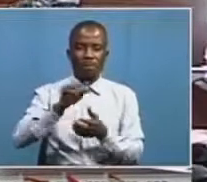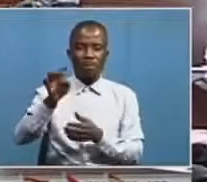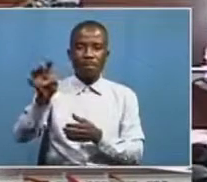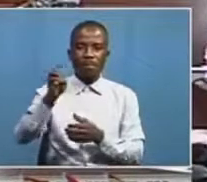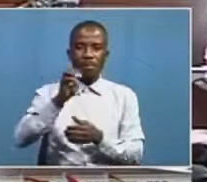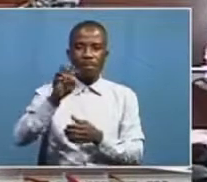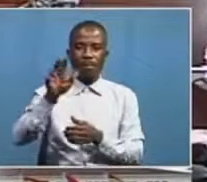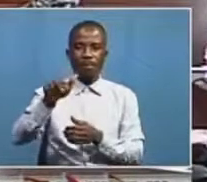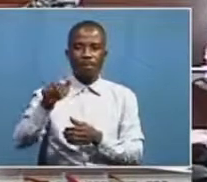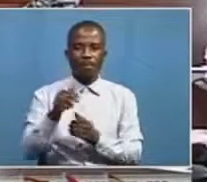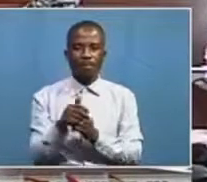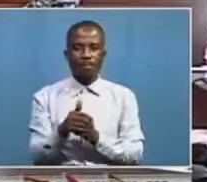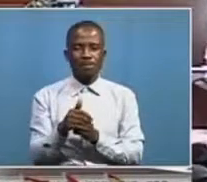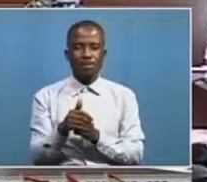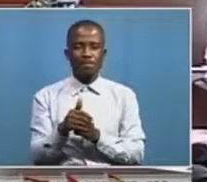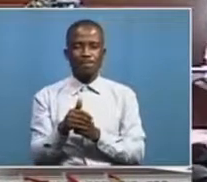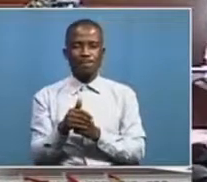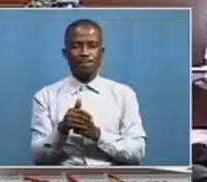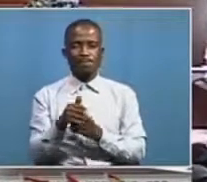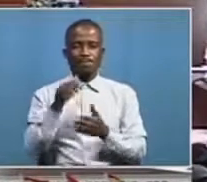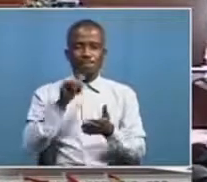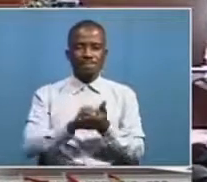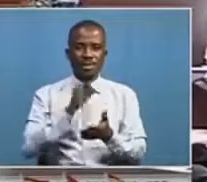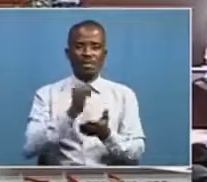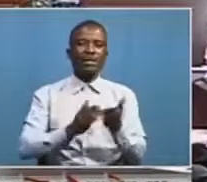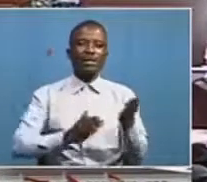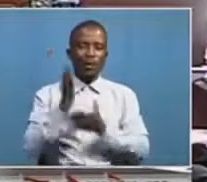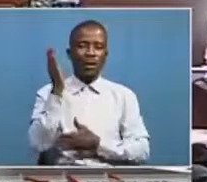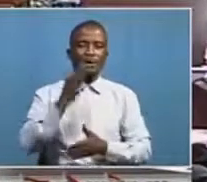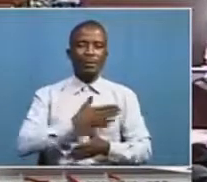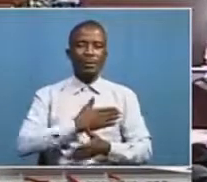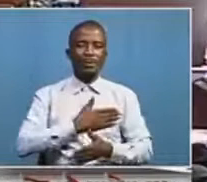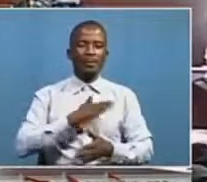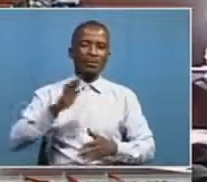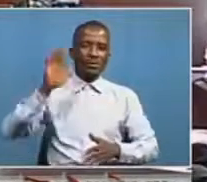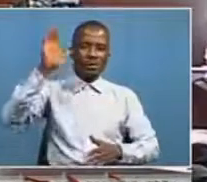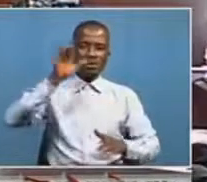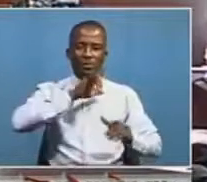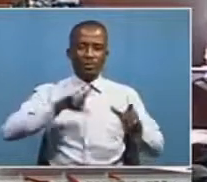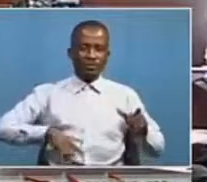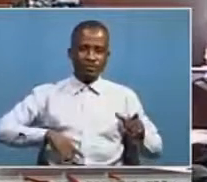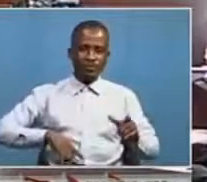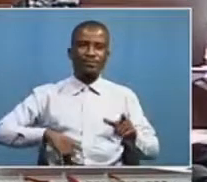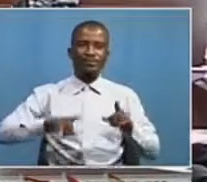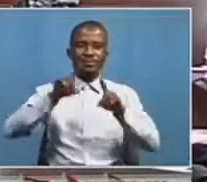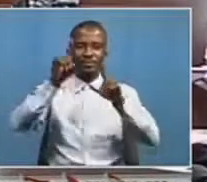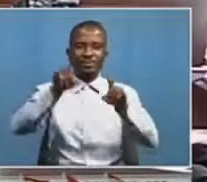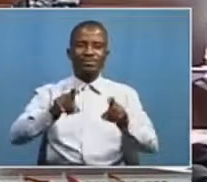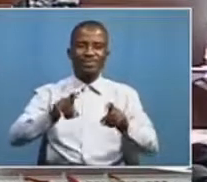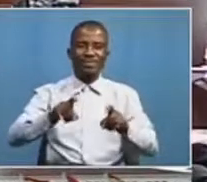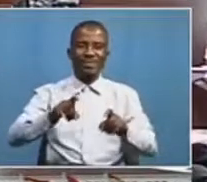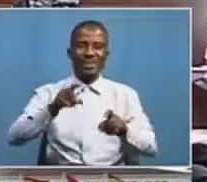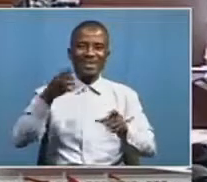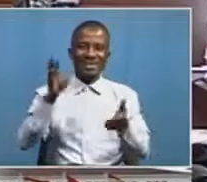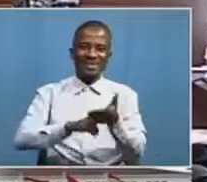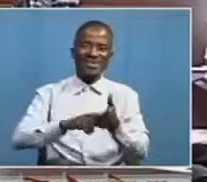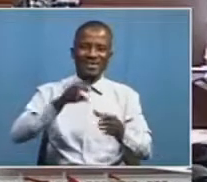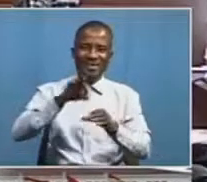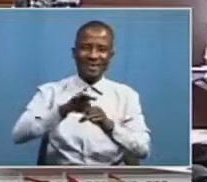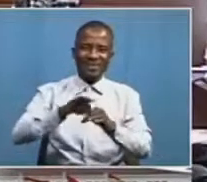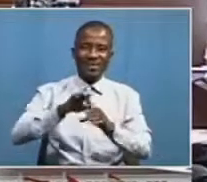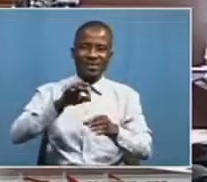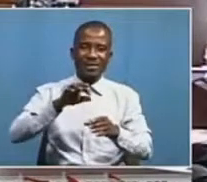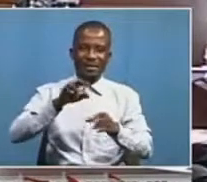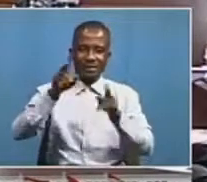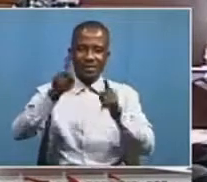6,730,413. Answer. That is correct, my lords. Question. The total number of votes that the petitioner